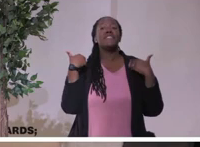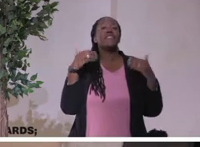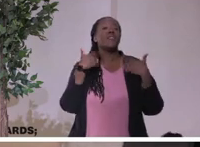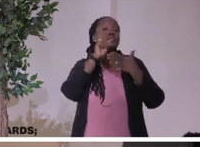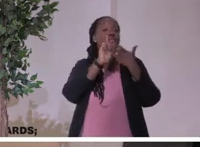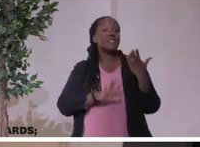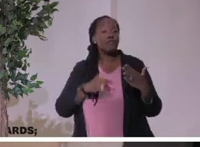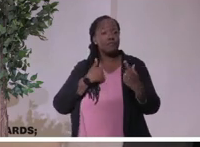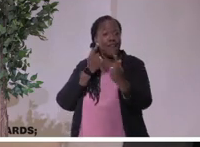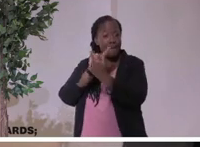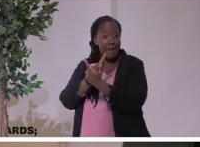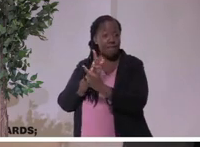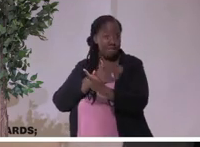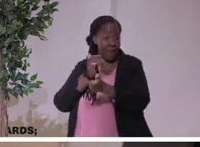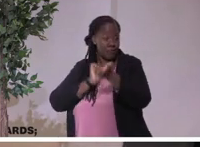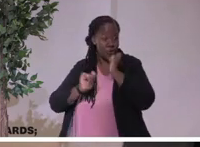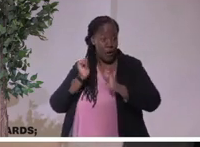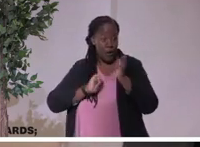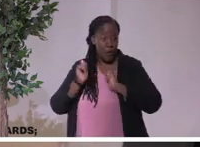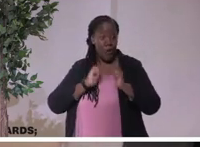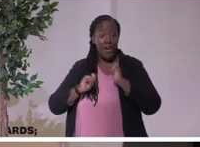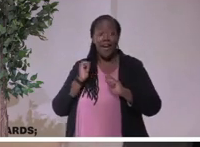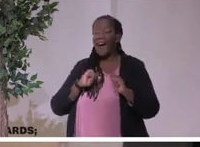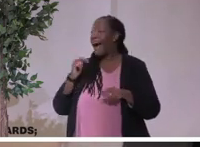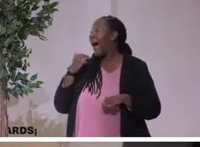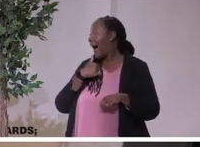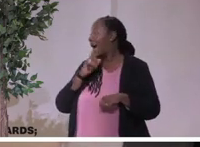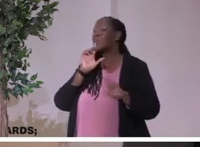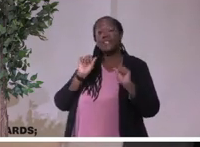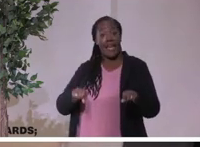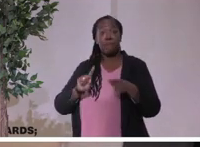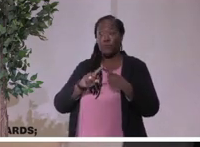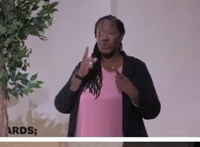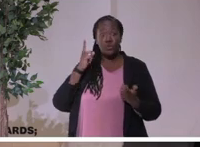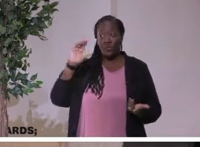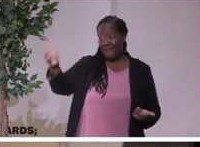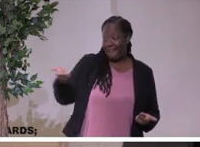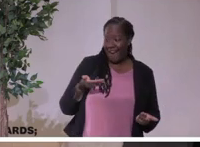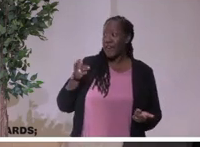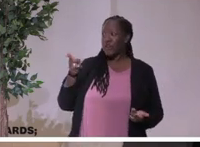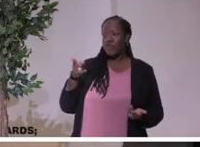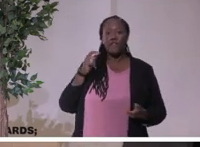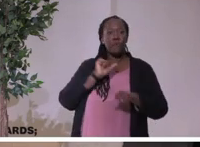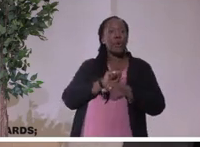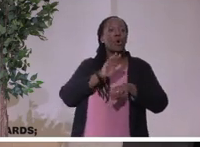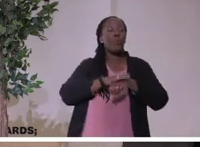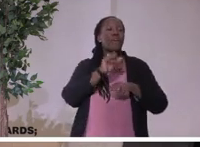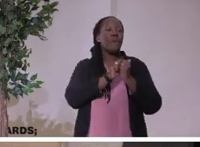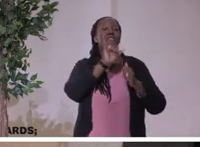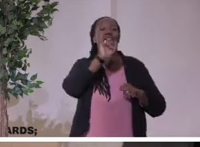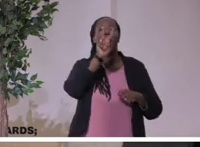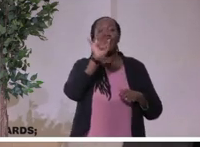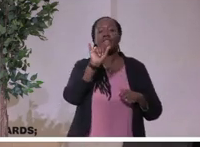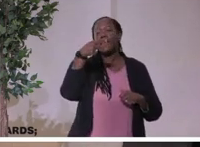met on my show, I was able to hire them to do some work for Ivy Park, for the Adidas